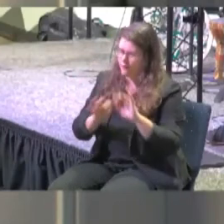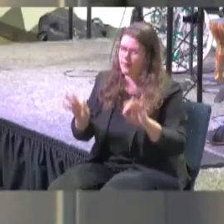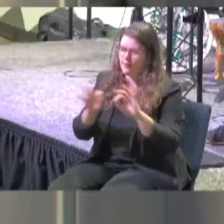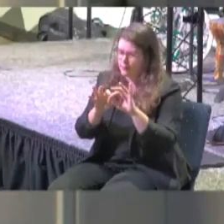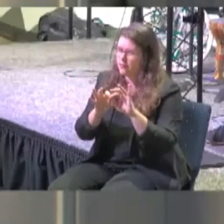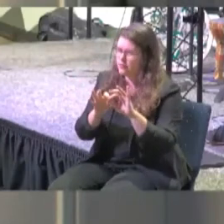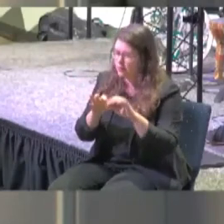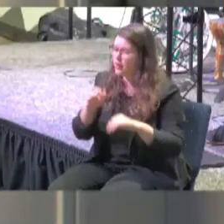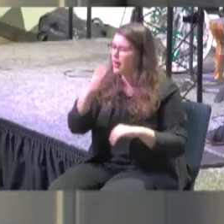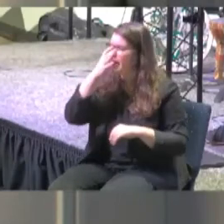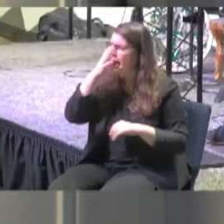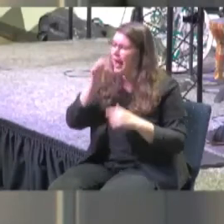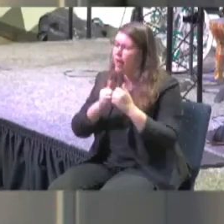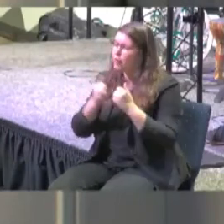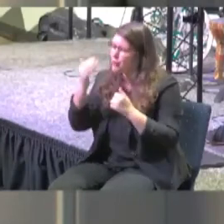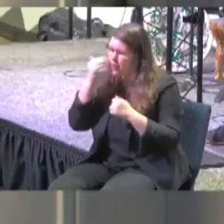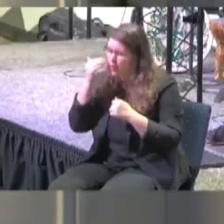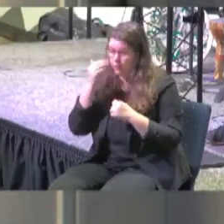Scripture?